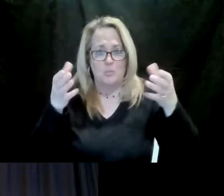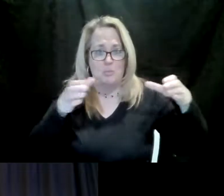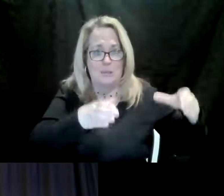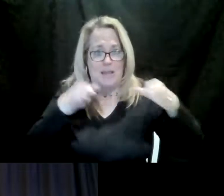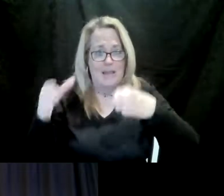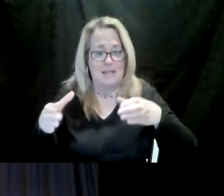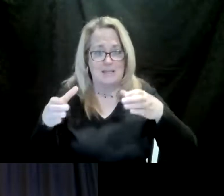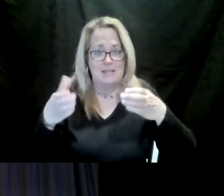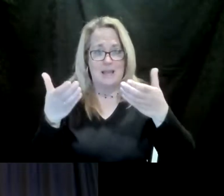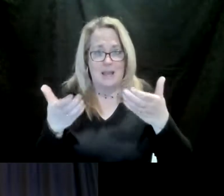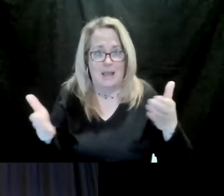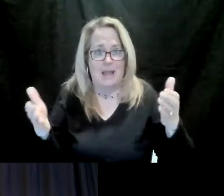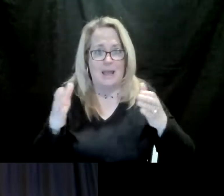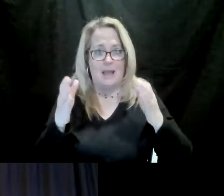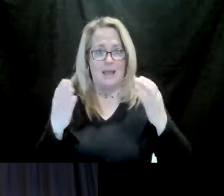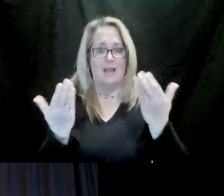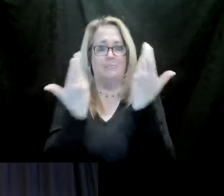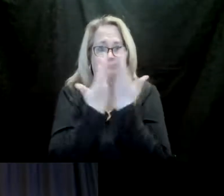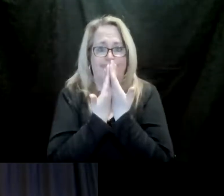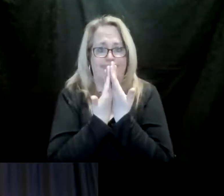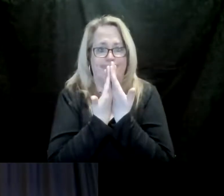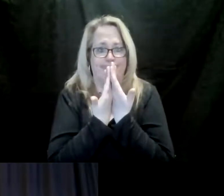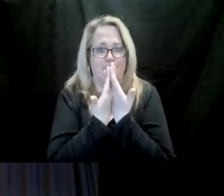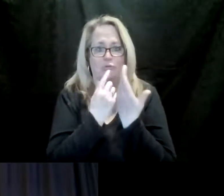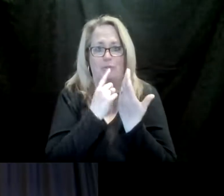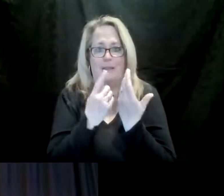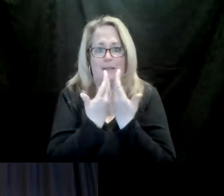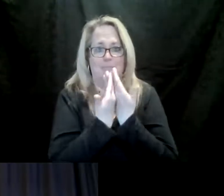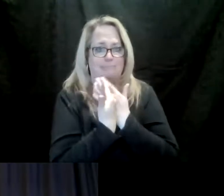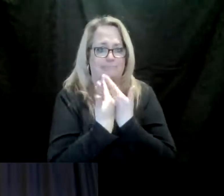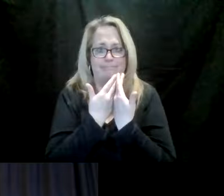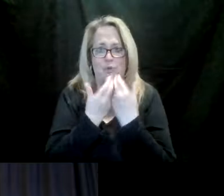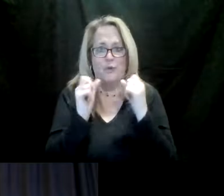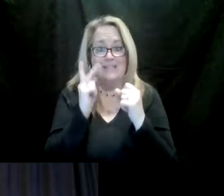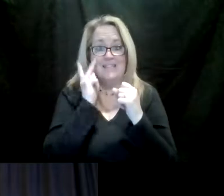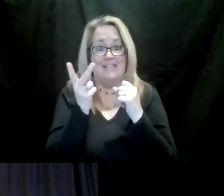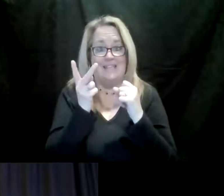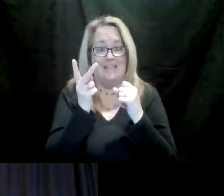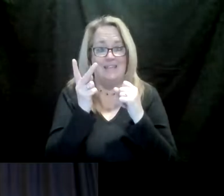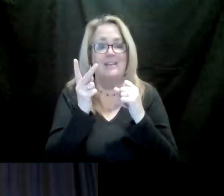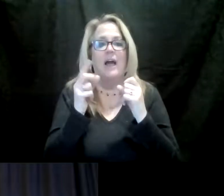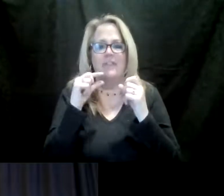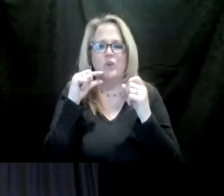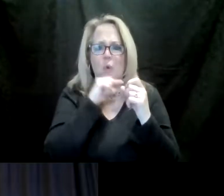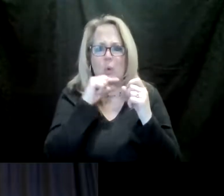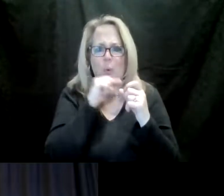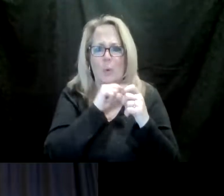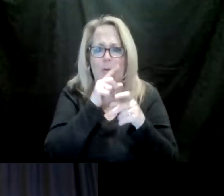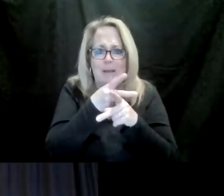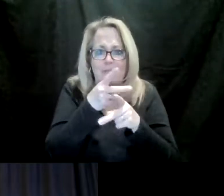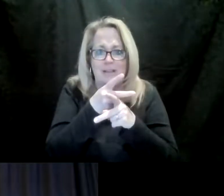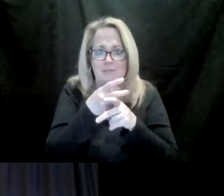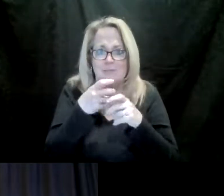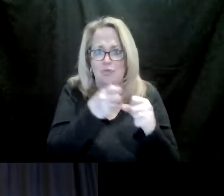I back-to-back them, so it's kind of 3D that way. And you just glue them real carefully and